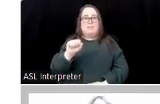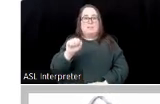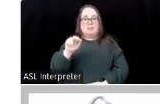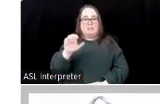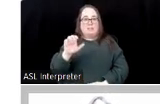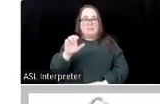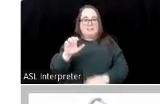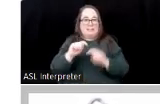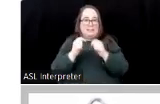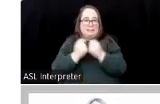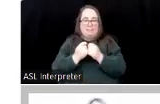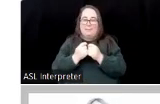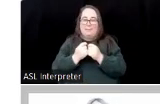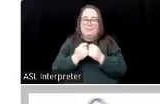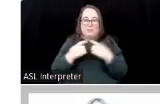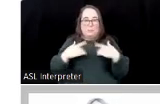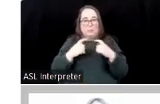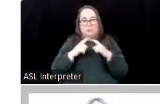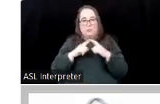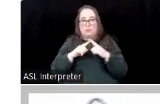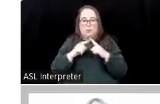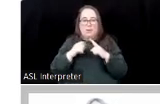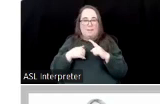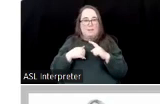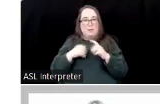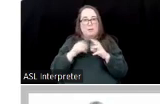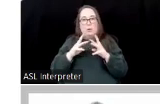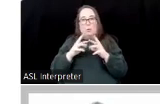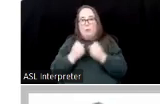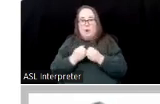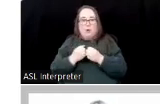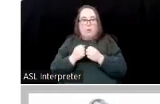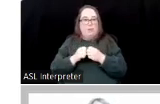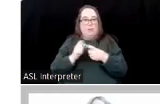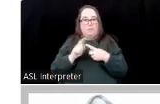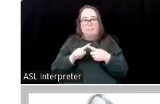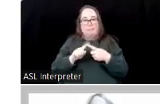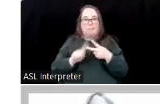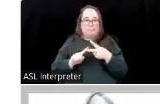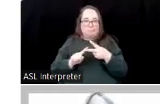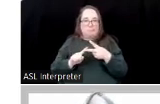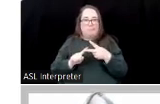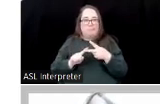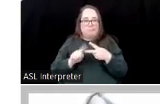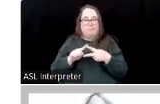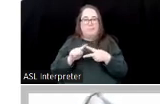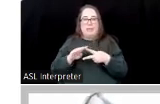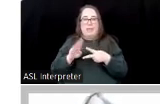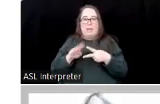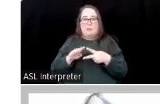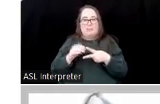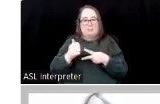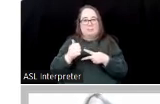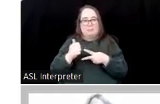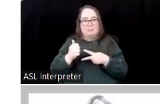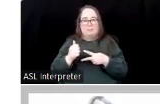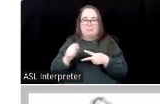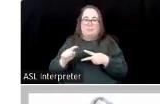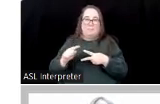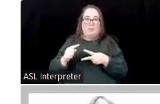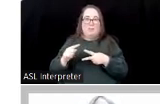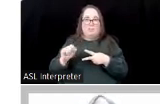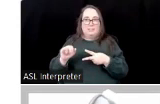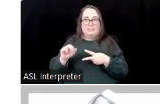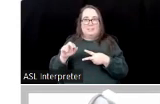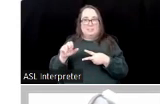to feature a webinar on the importance of partnerships between housing and transportation. It's the first in a series of tools the HSRC